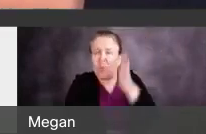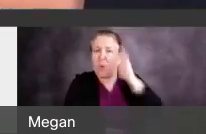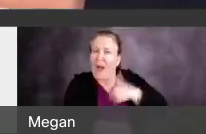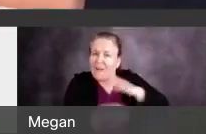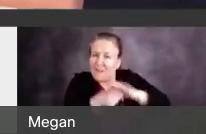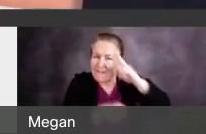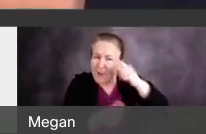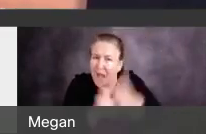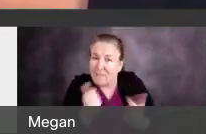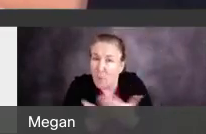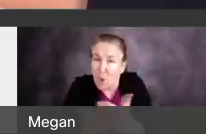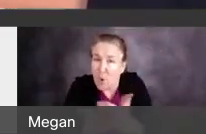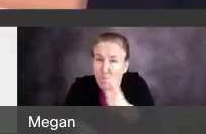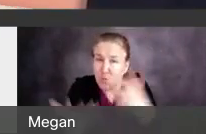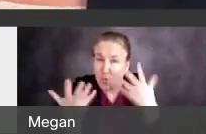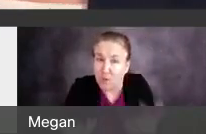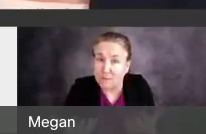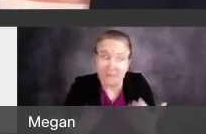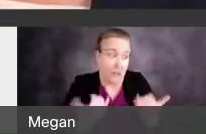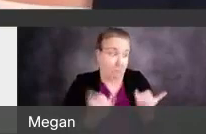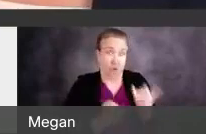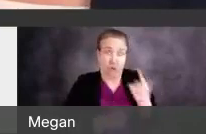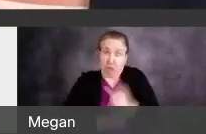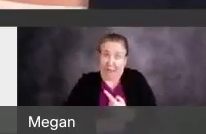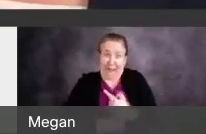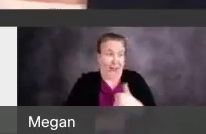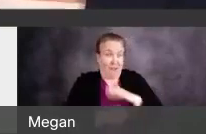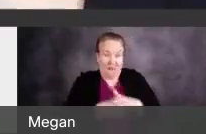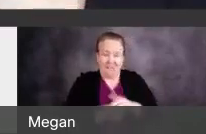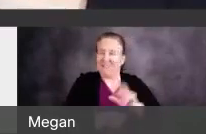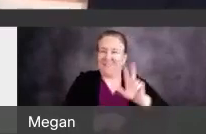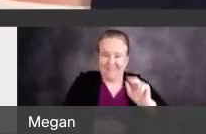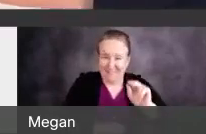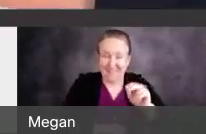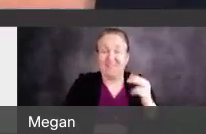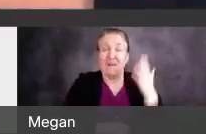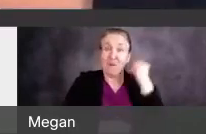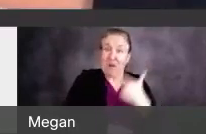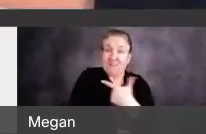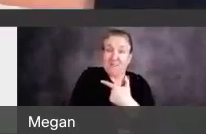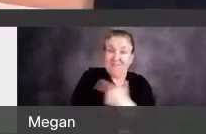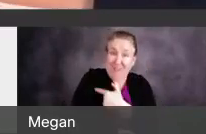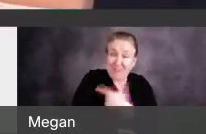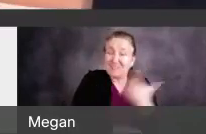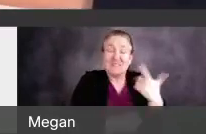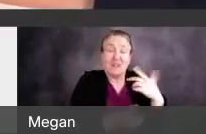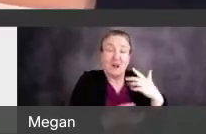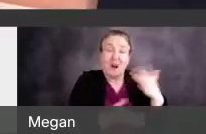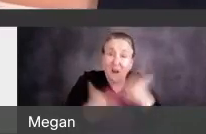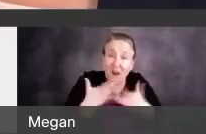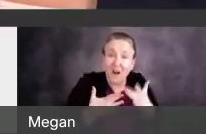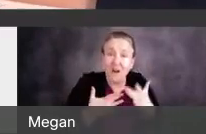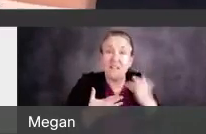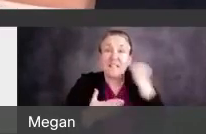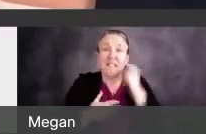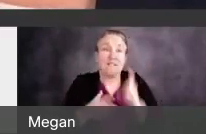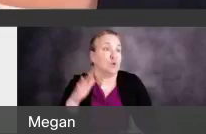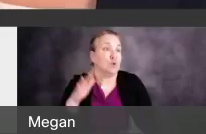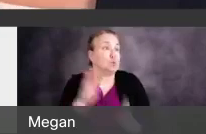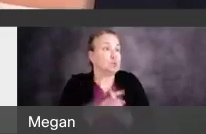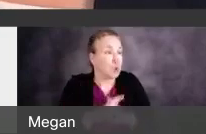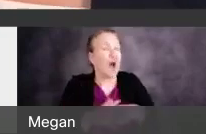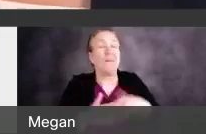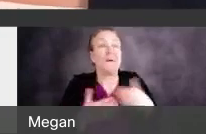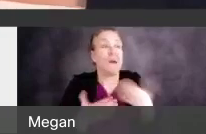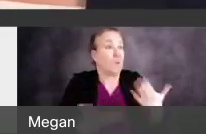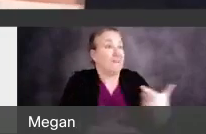is not enough today. Because of the scarcity of the vaccine, you will be turned away at the vaccination site